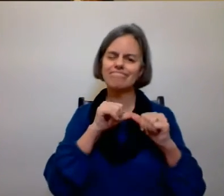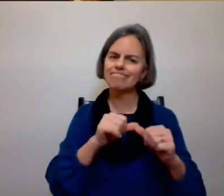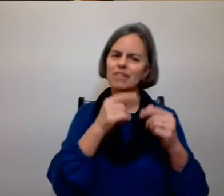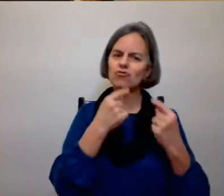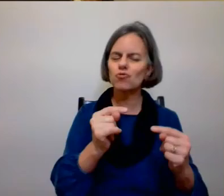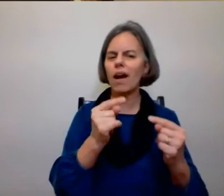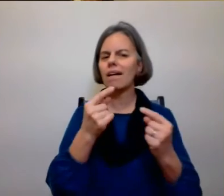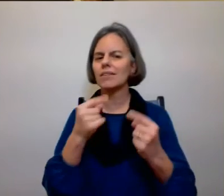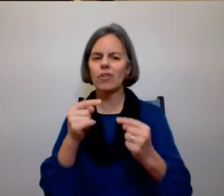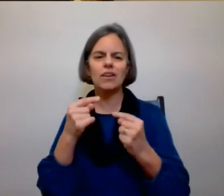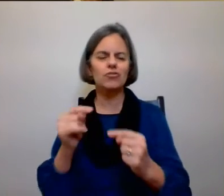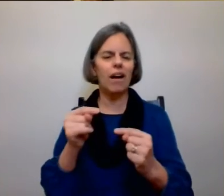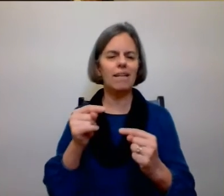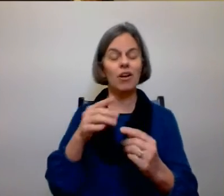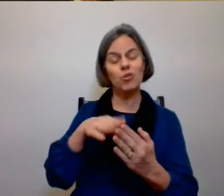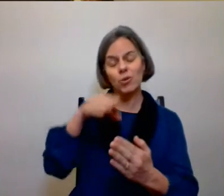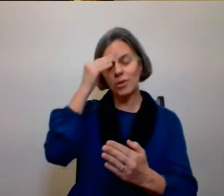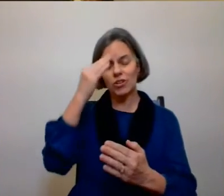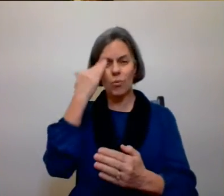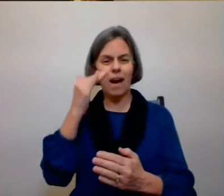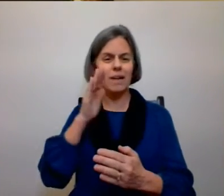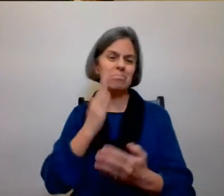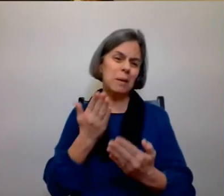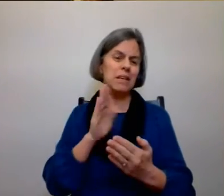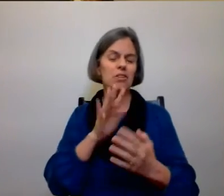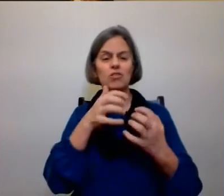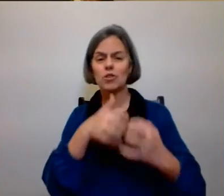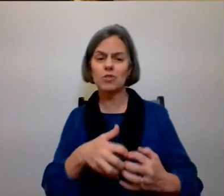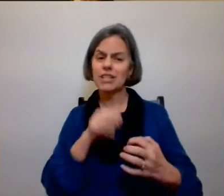learn why maybe your machine didn't work or your marble